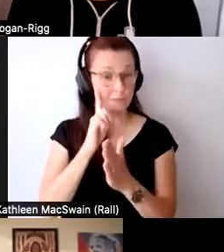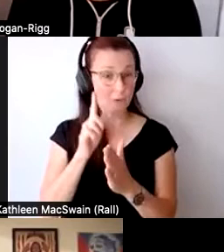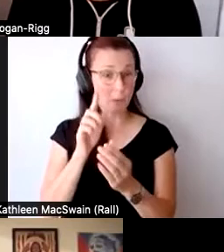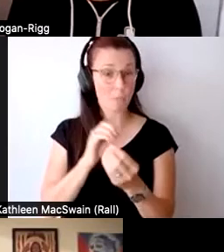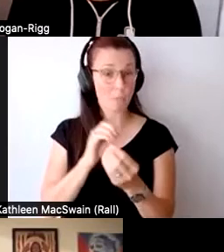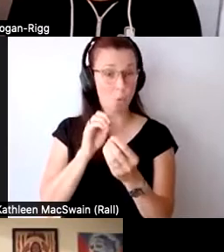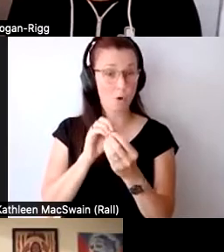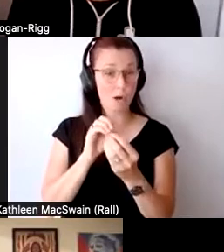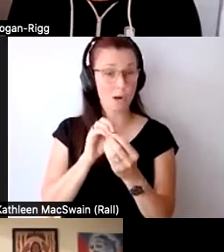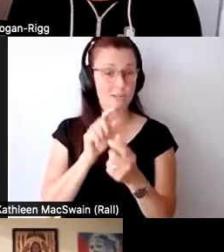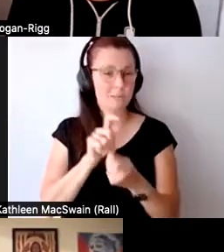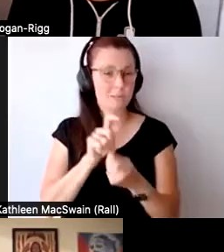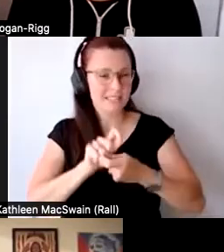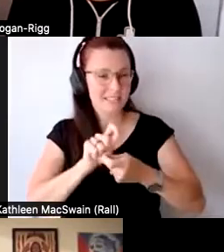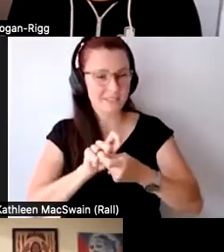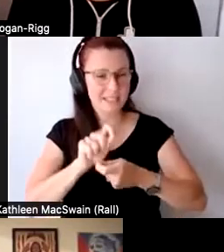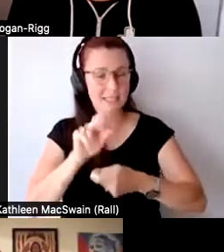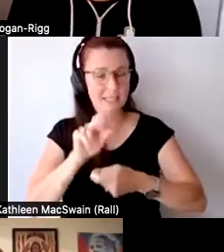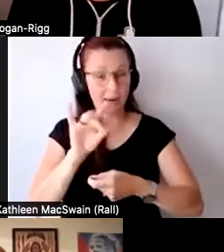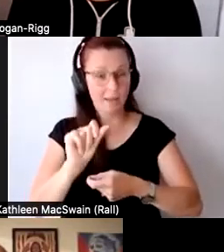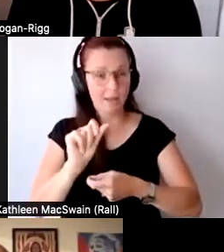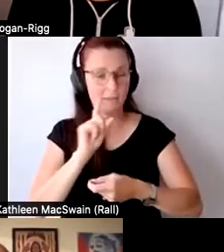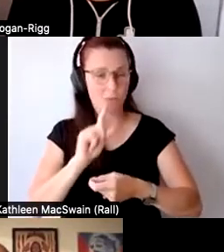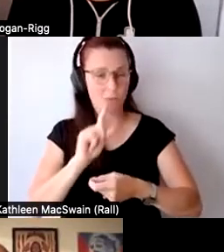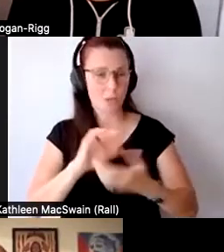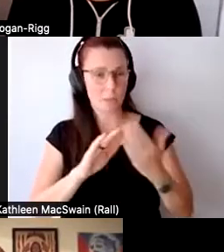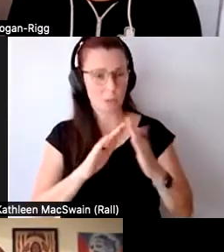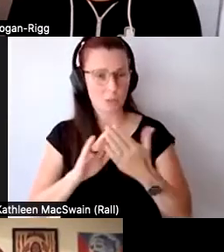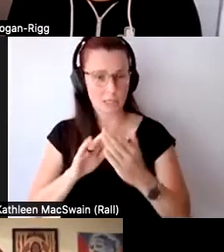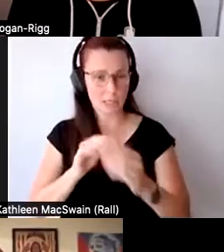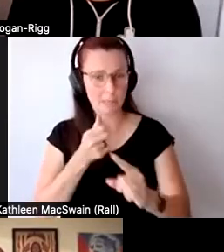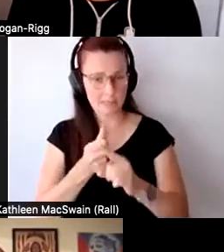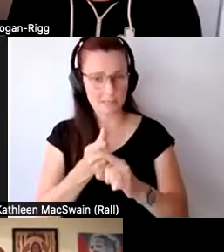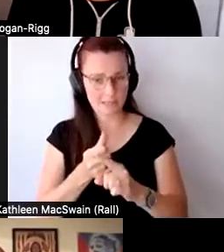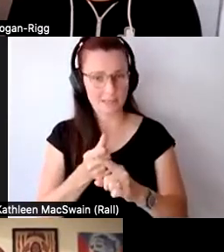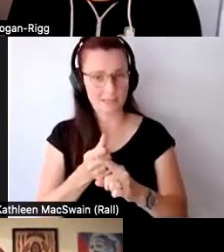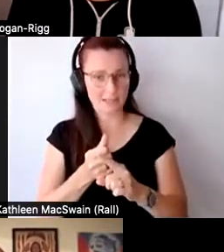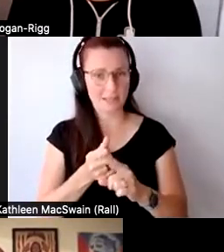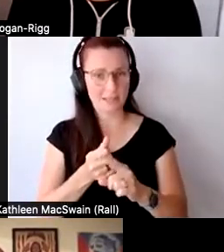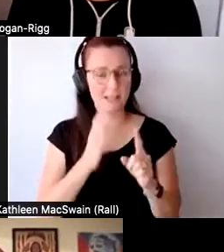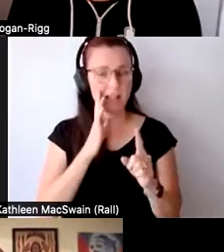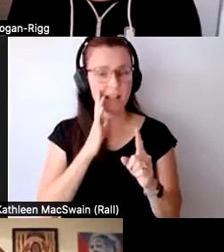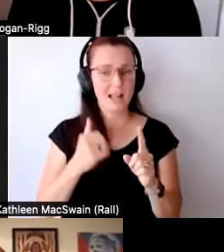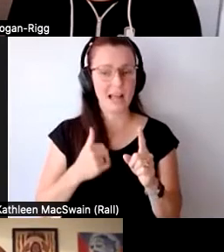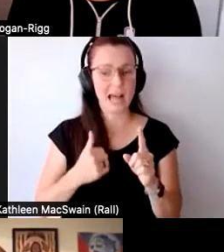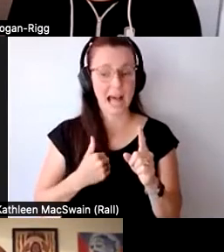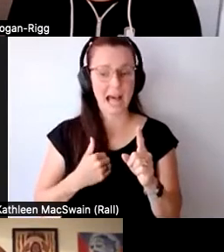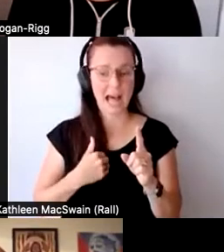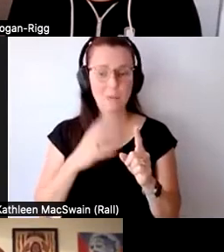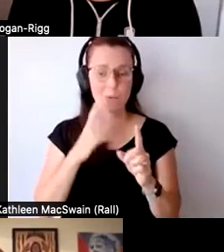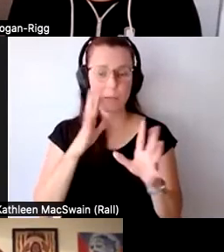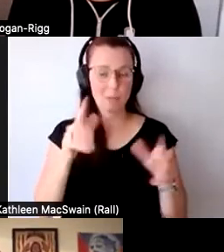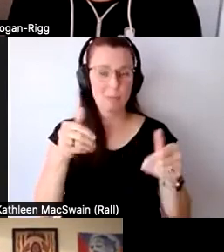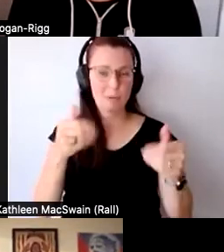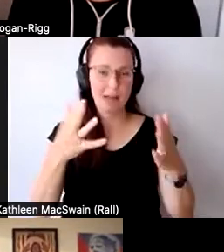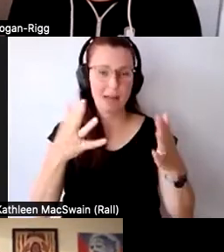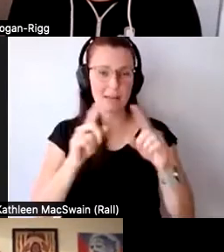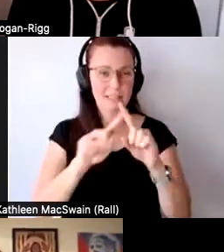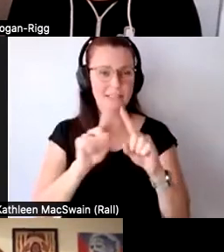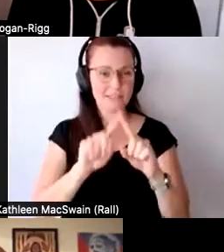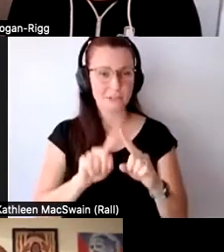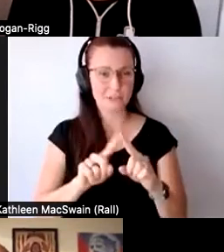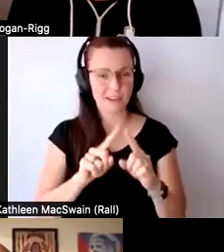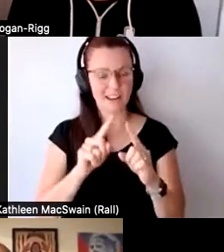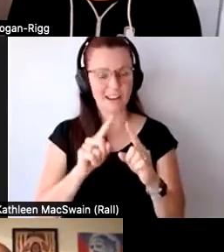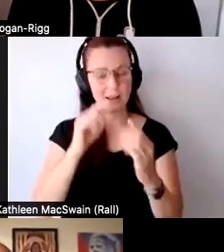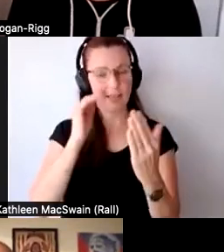providing quite a hefty list of follow-up material to all folks who registered